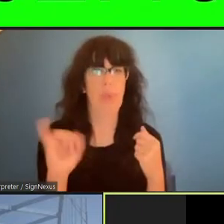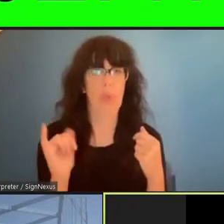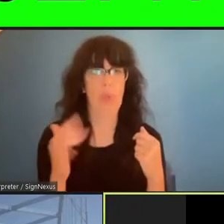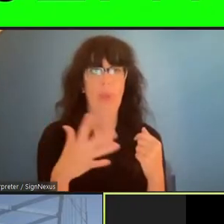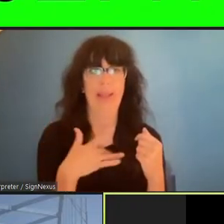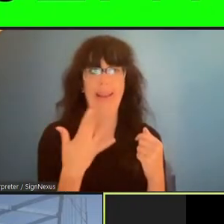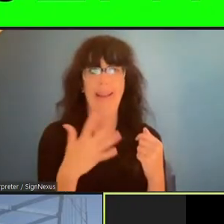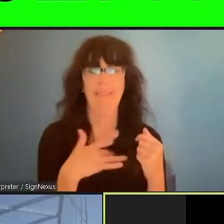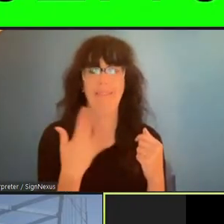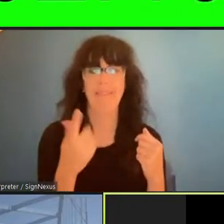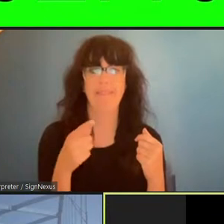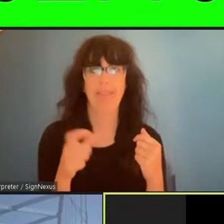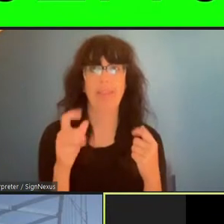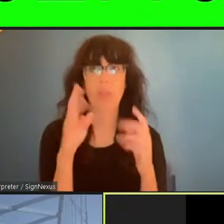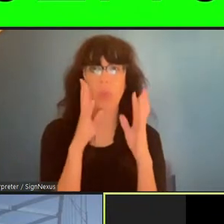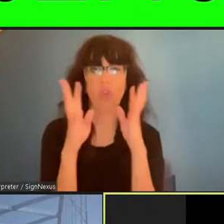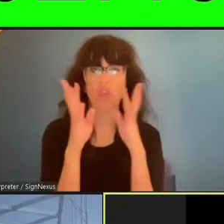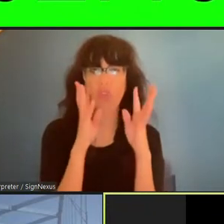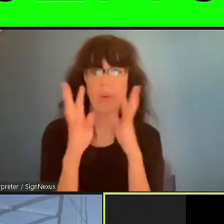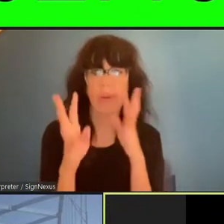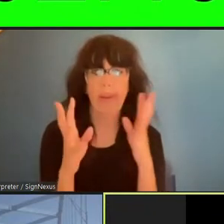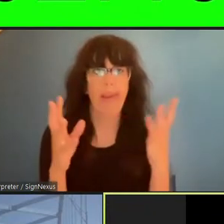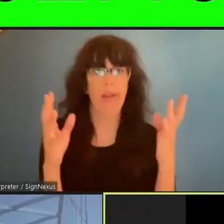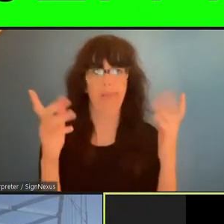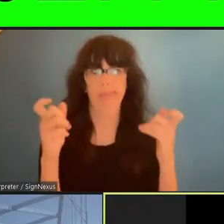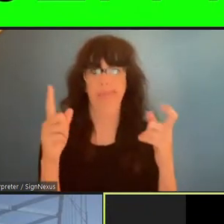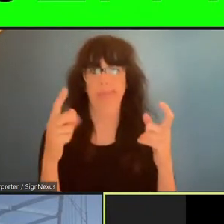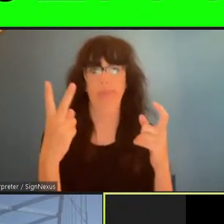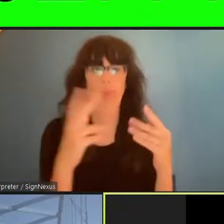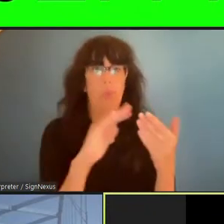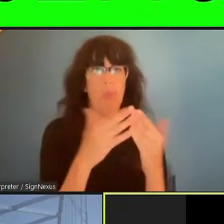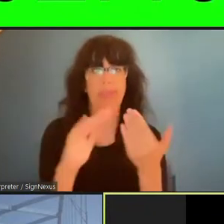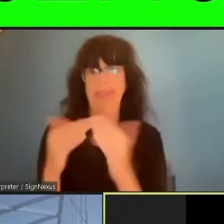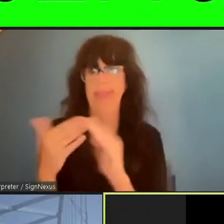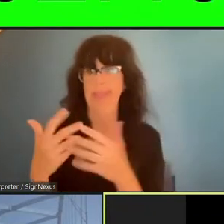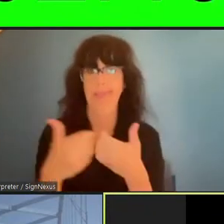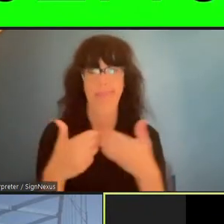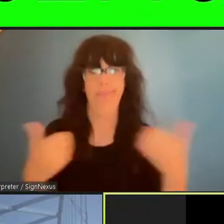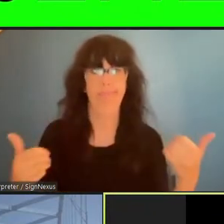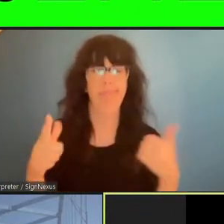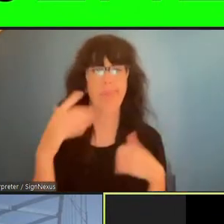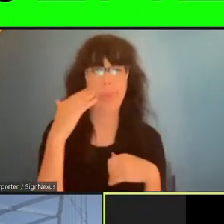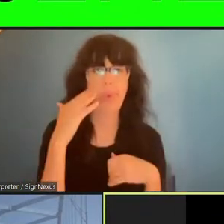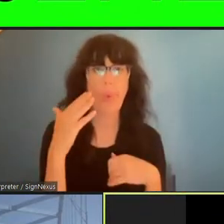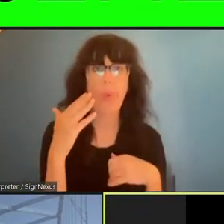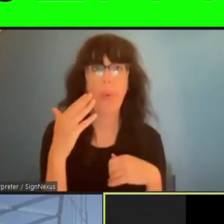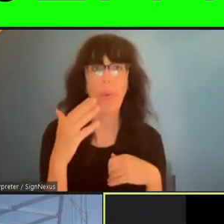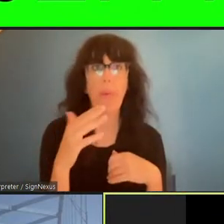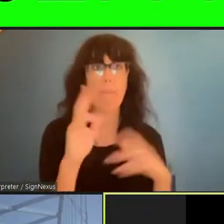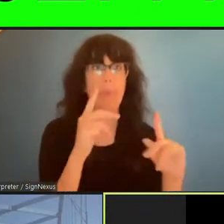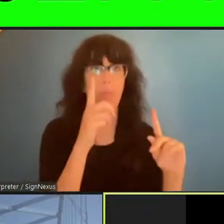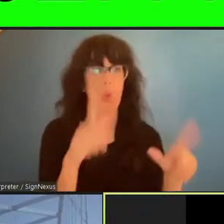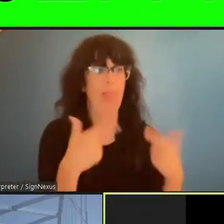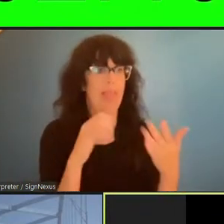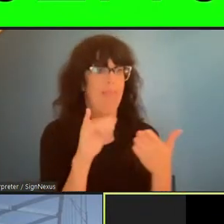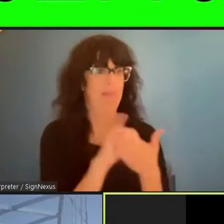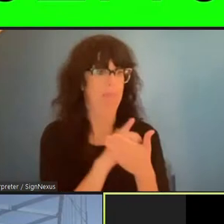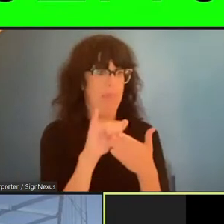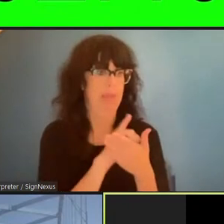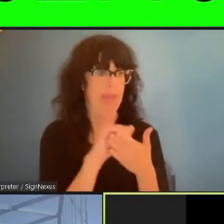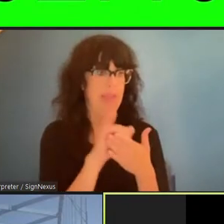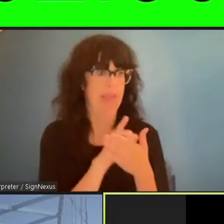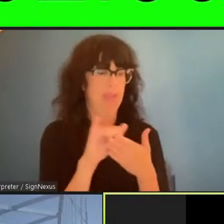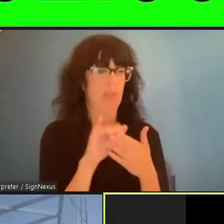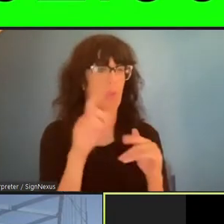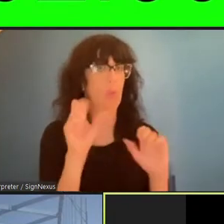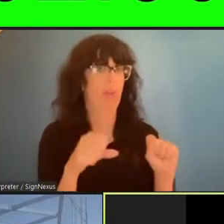this will create a tale of two cities where essentially those who live in manhattan who could afford to live in manhattan